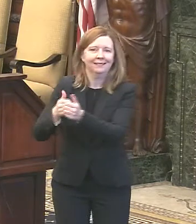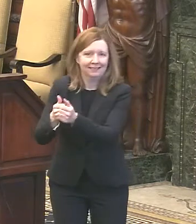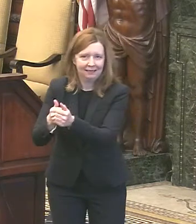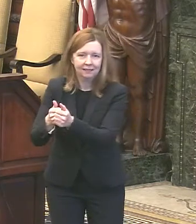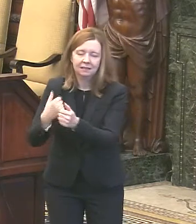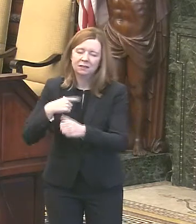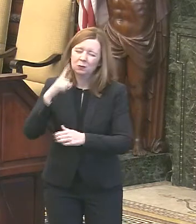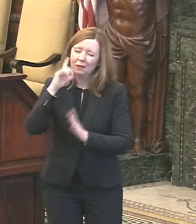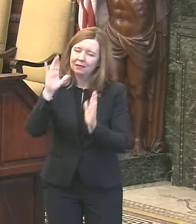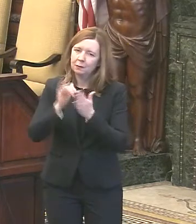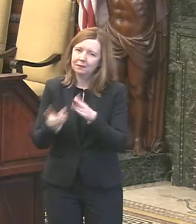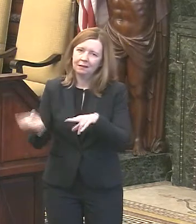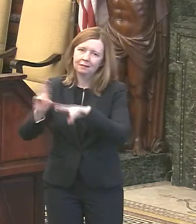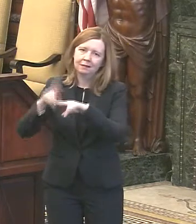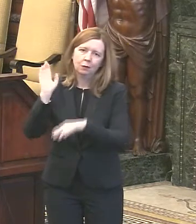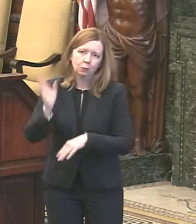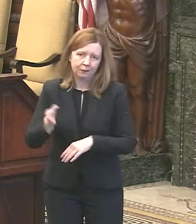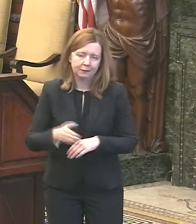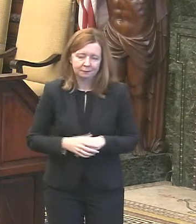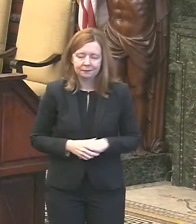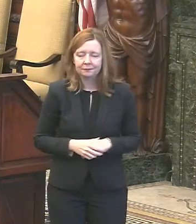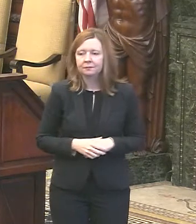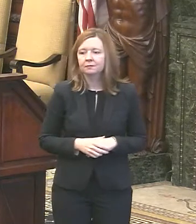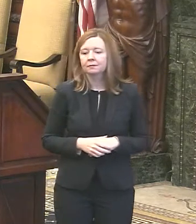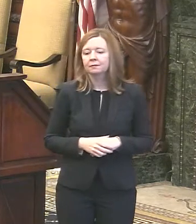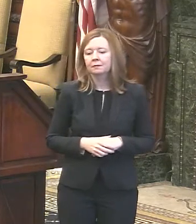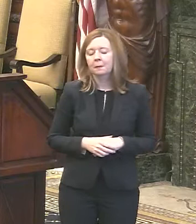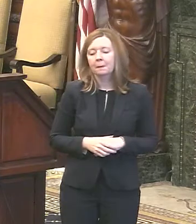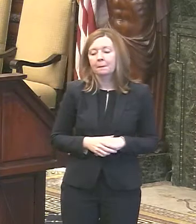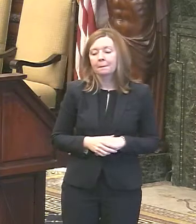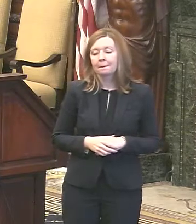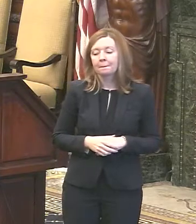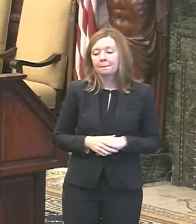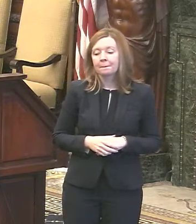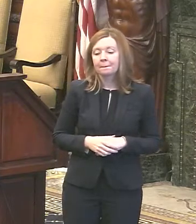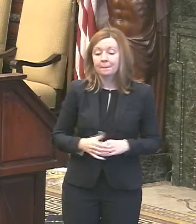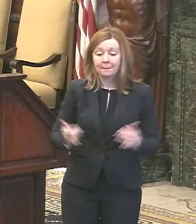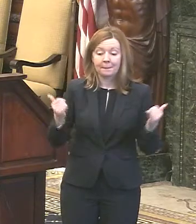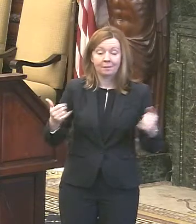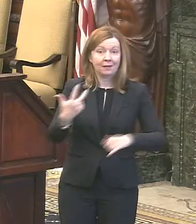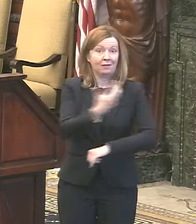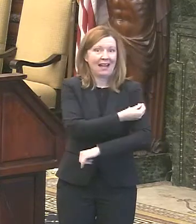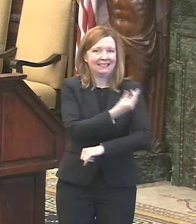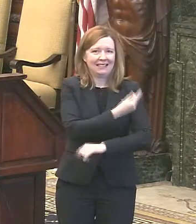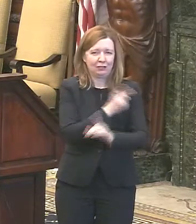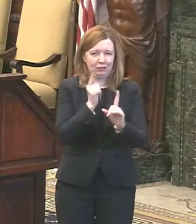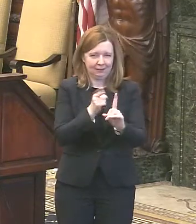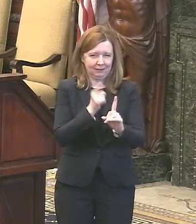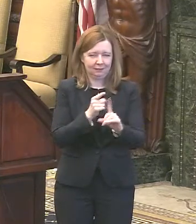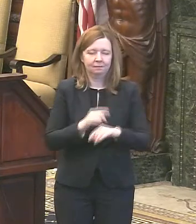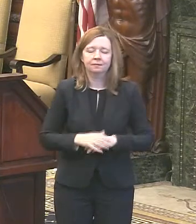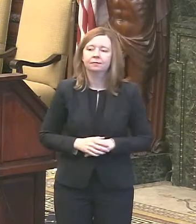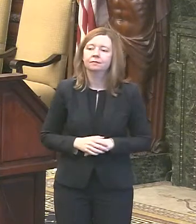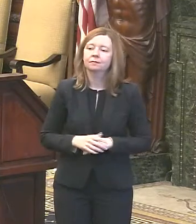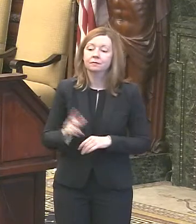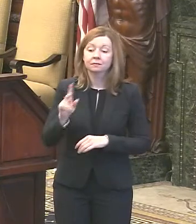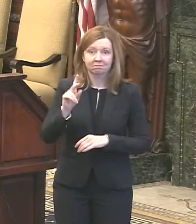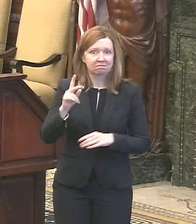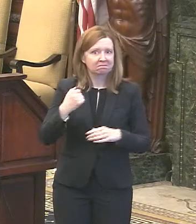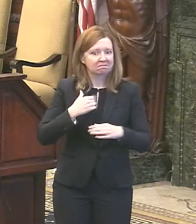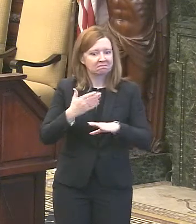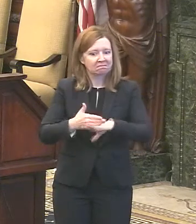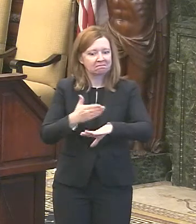would rise above 50, and it has done that. I'll only turn to where we are with vaccination. We're clearly making